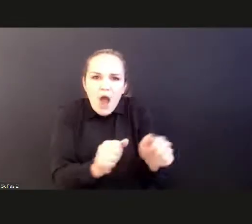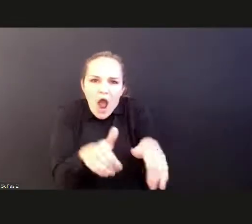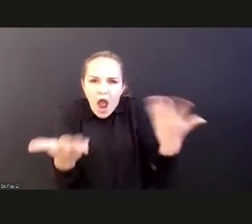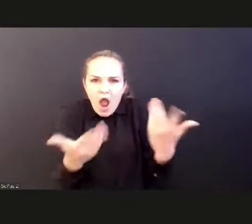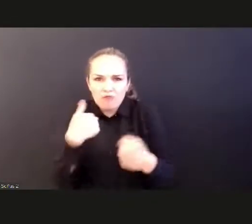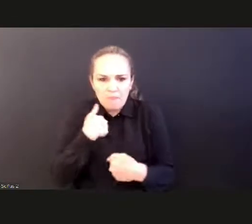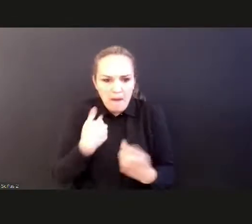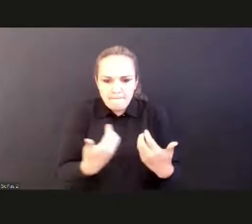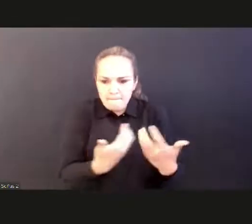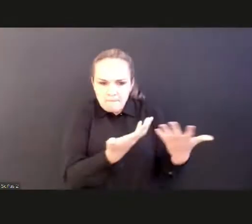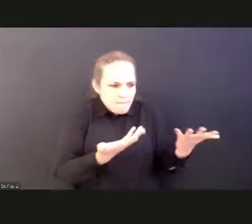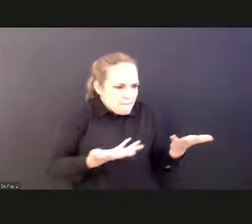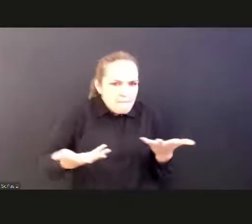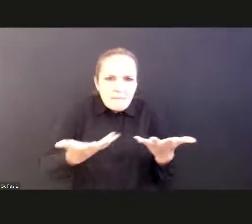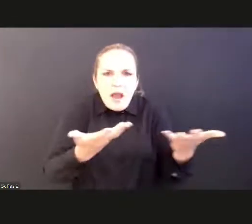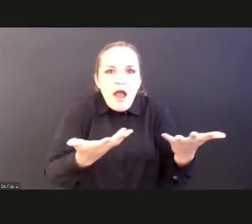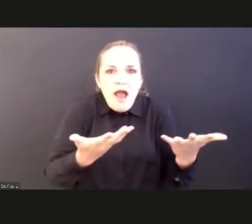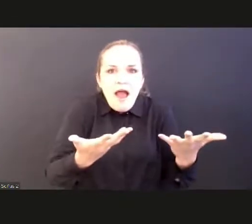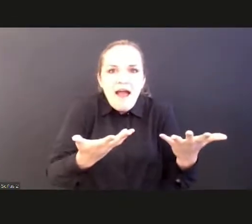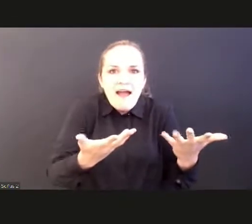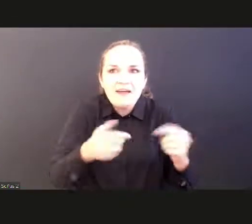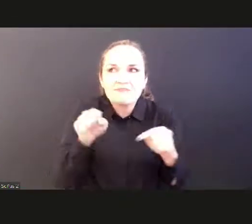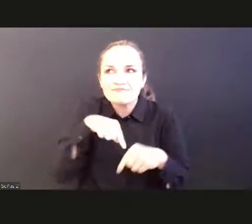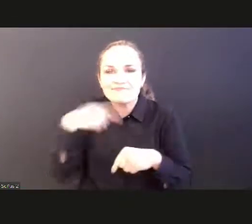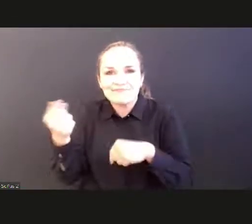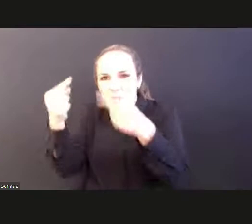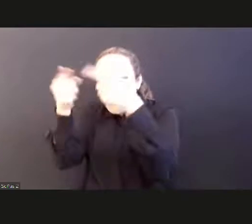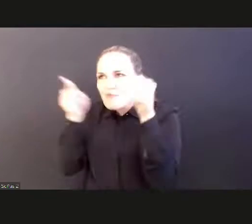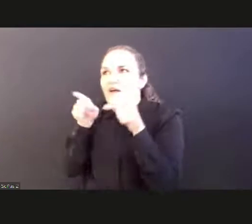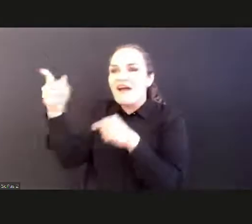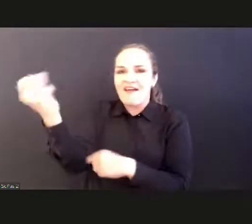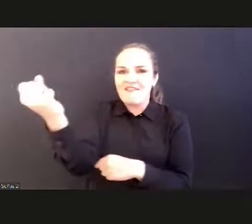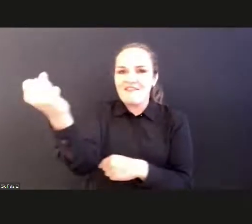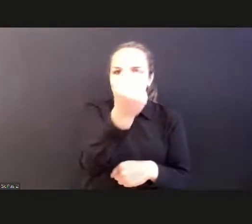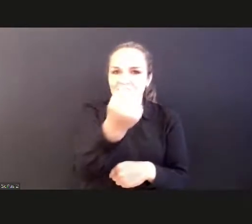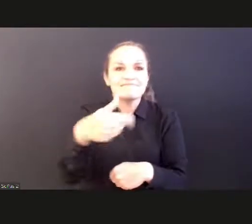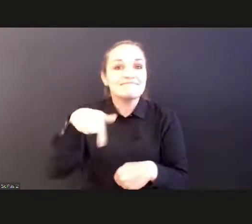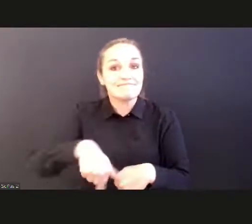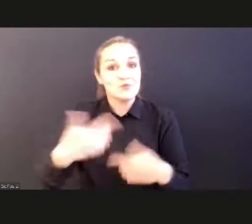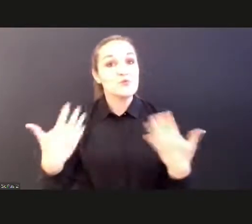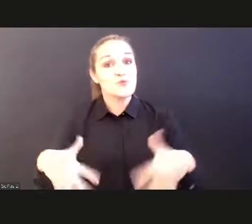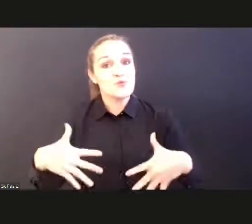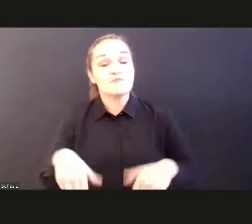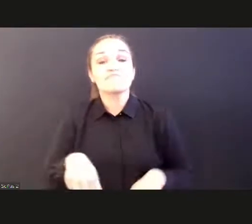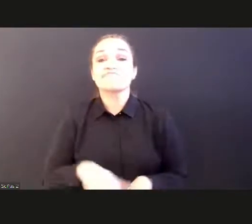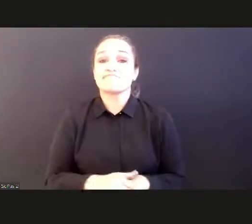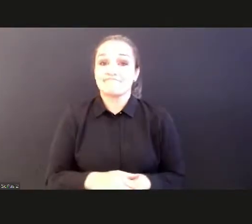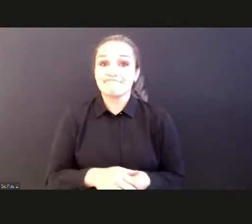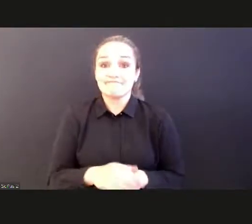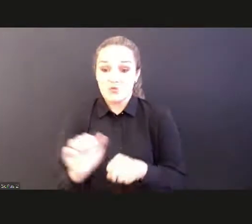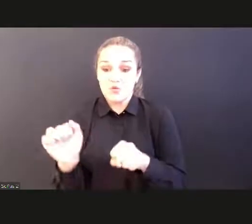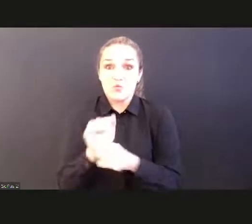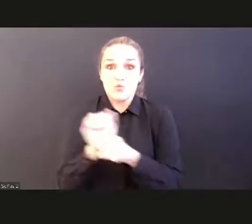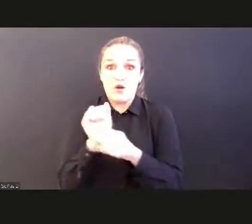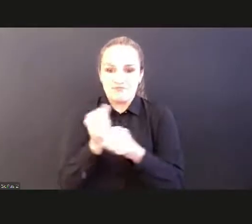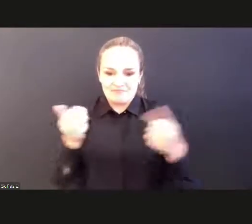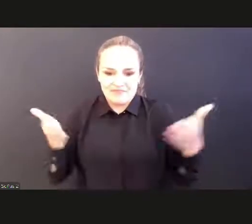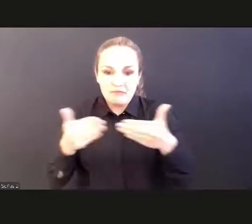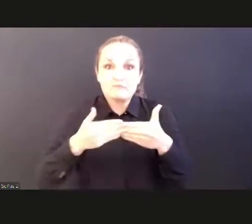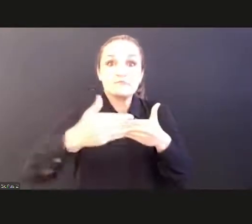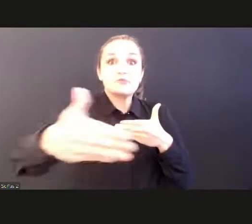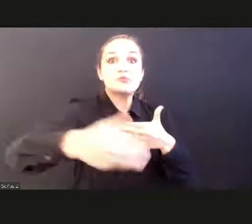I close, the task for this panel is monumental. I am looking for answers